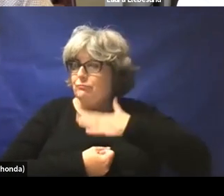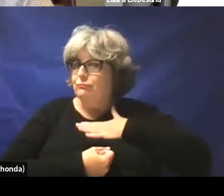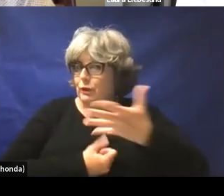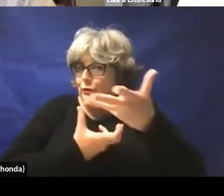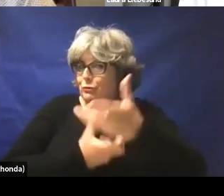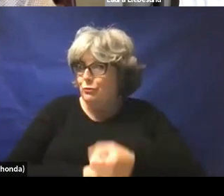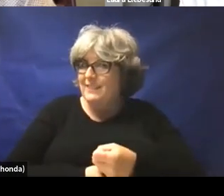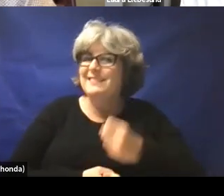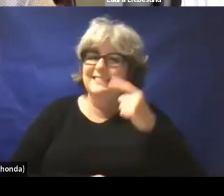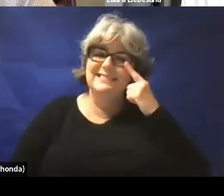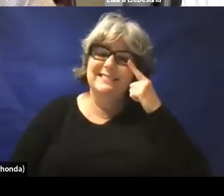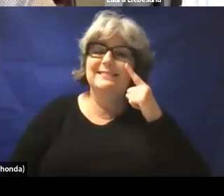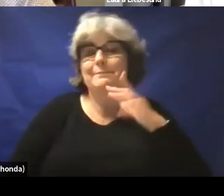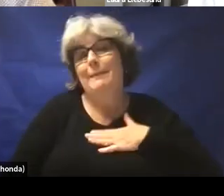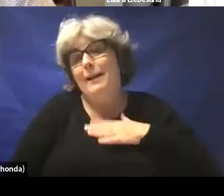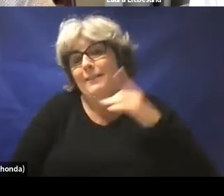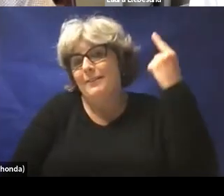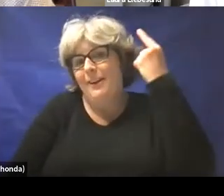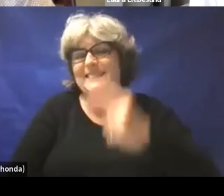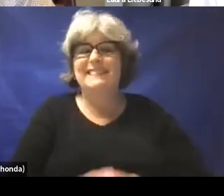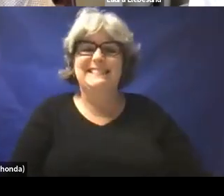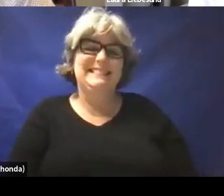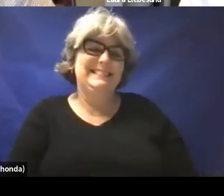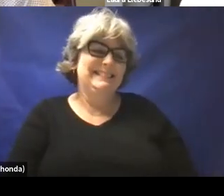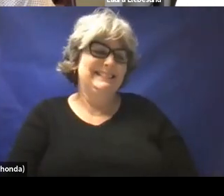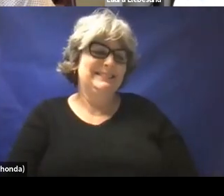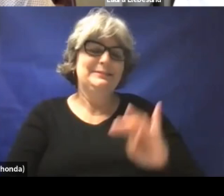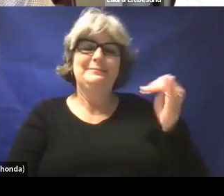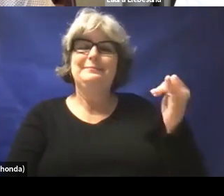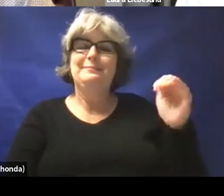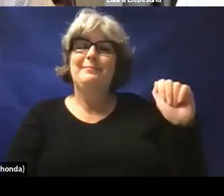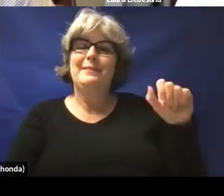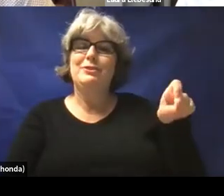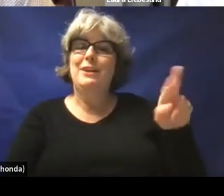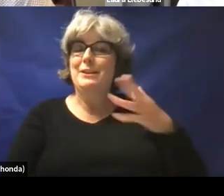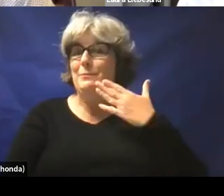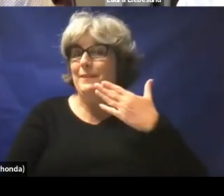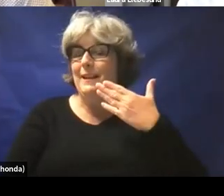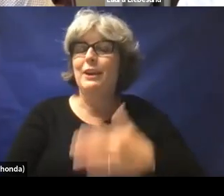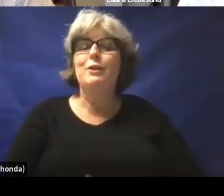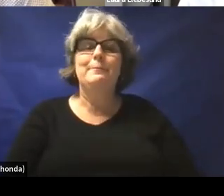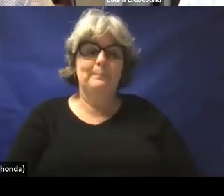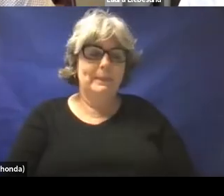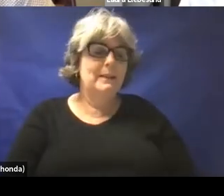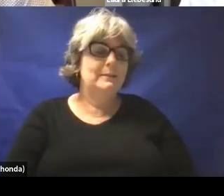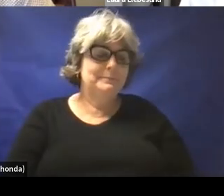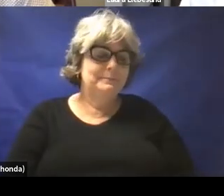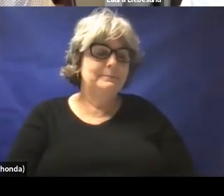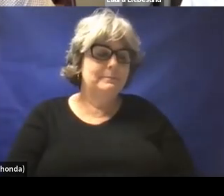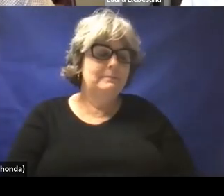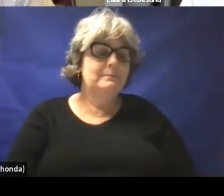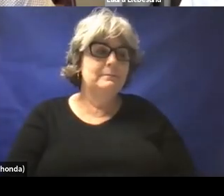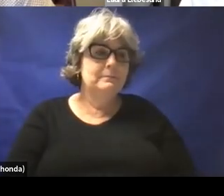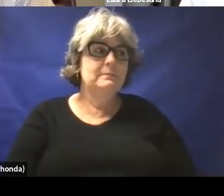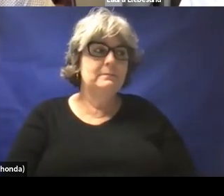And yeah, that's what I thought. Great, thanks. Yeah, that definitely makes sense. I do